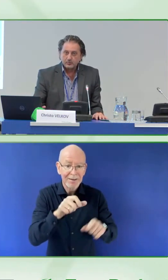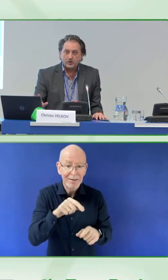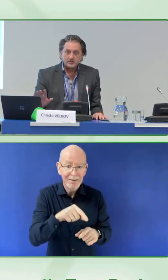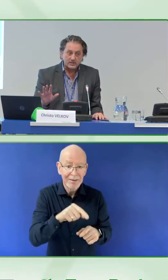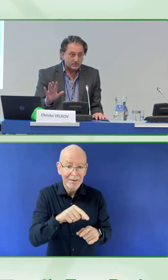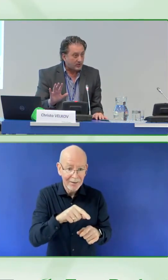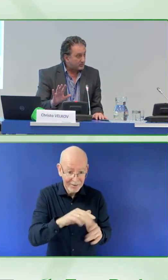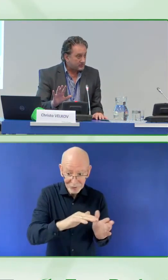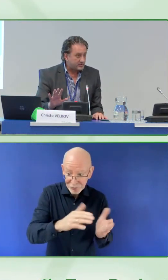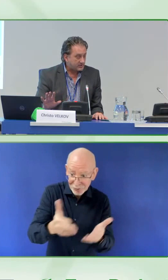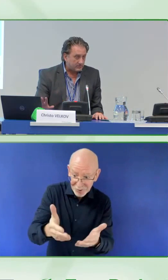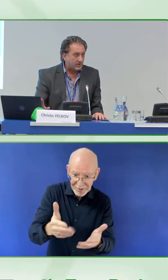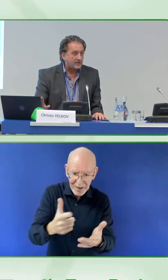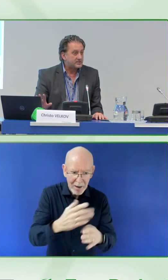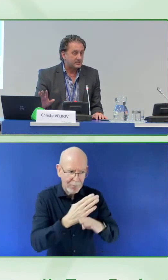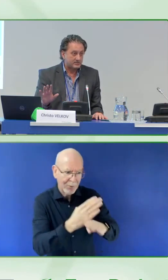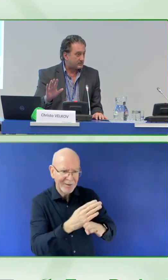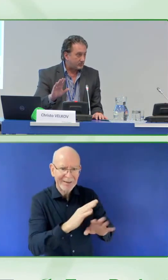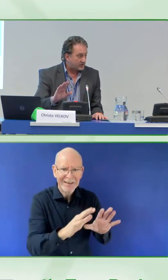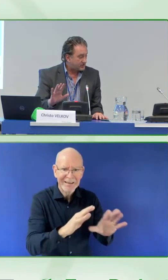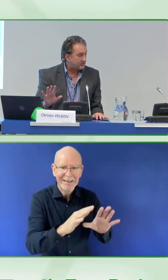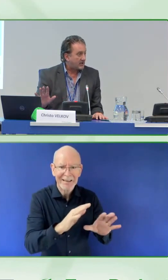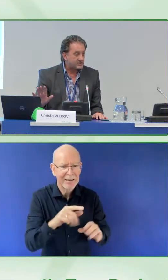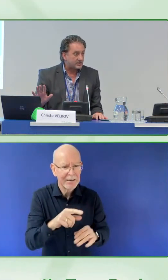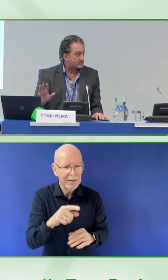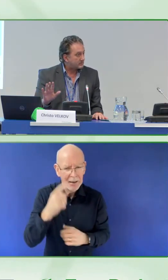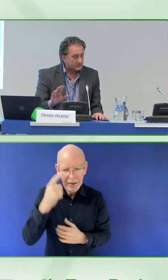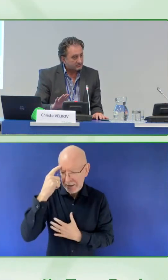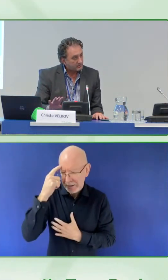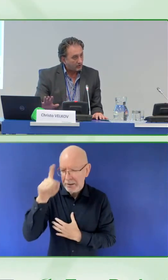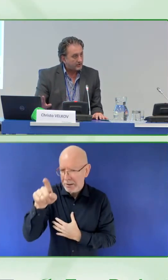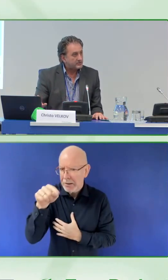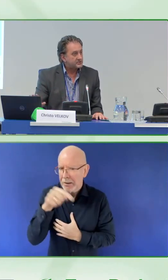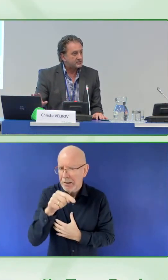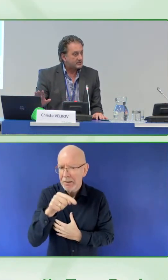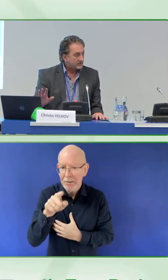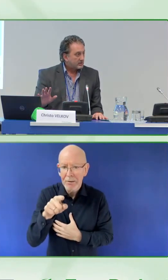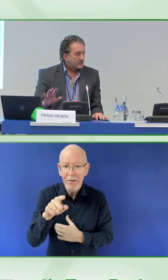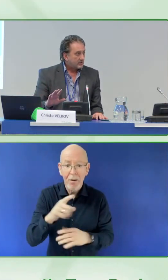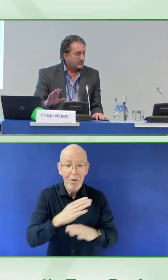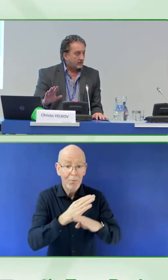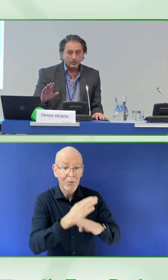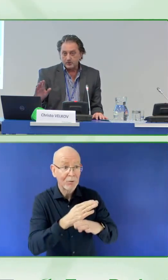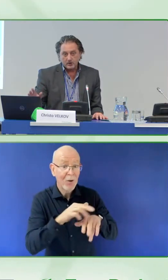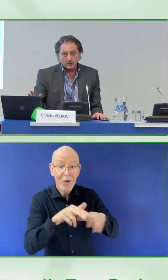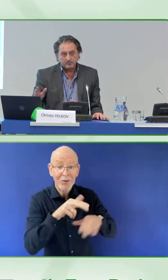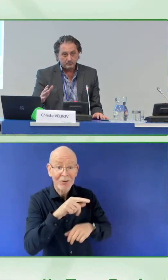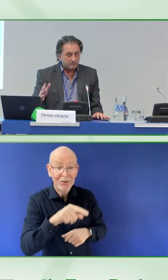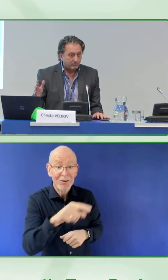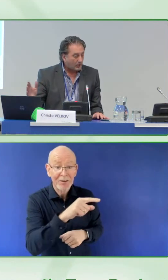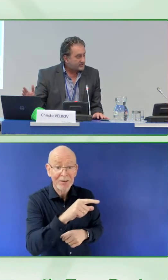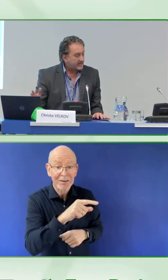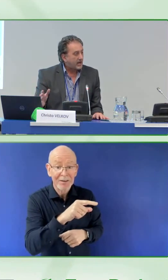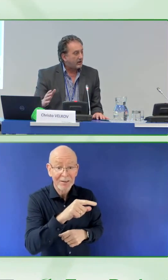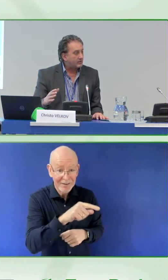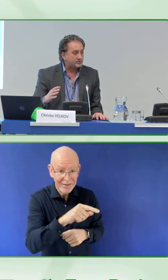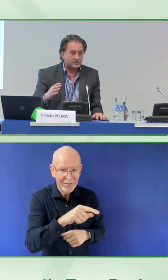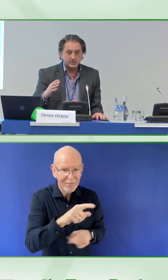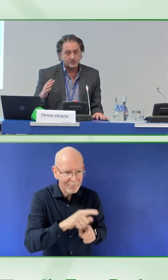That's the way it was. That's the way it was in the U.S. Gymnastics, lots of lawyers, you know,